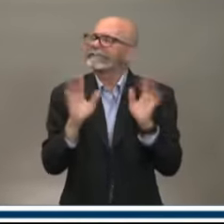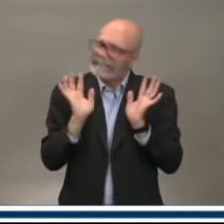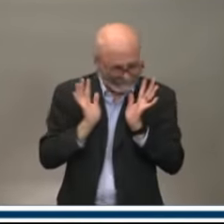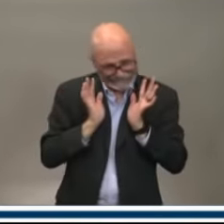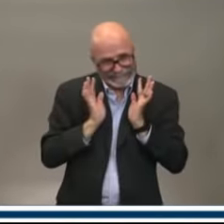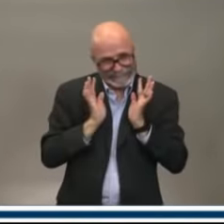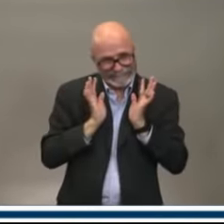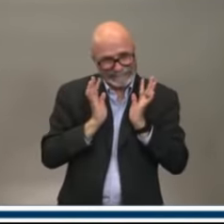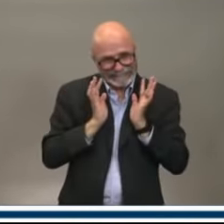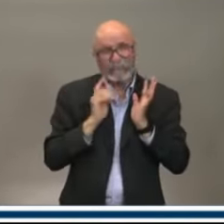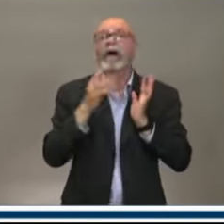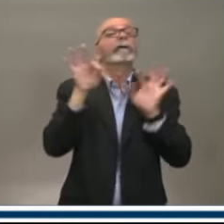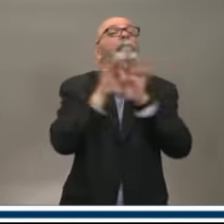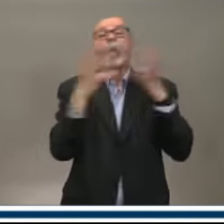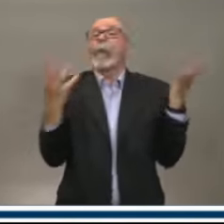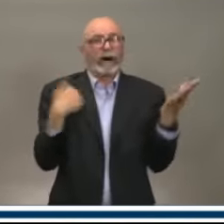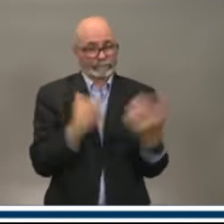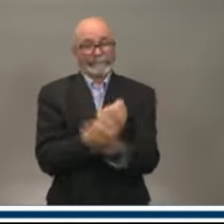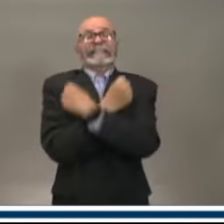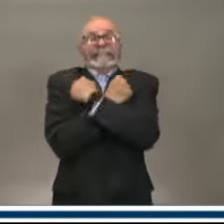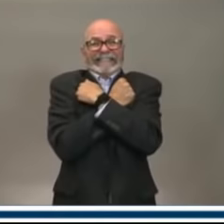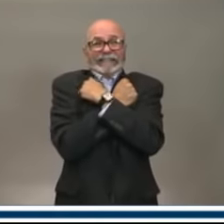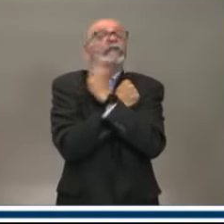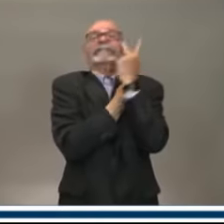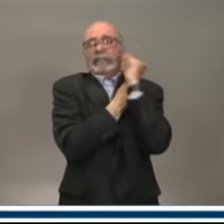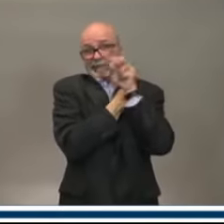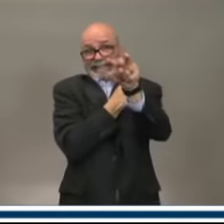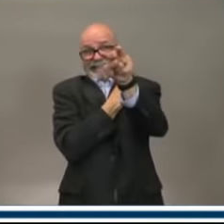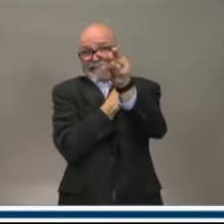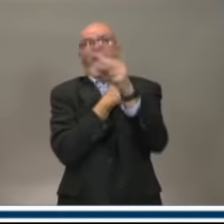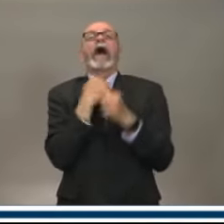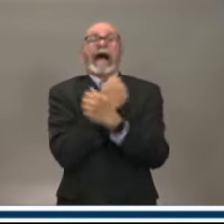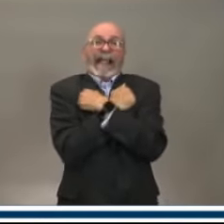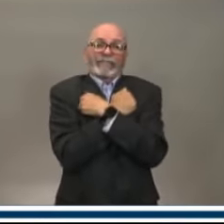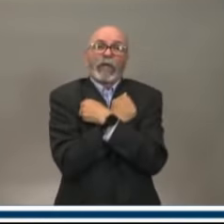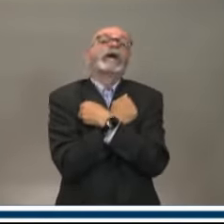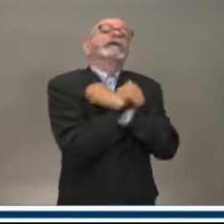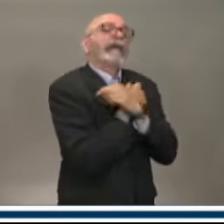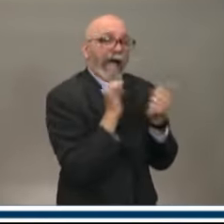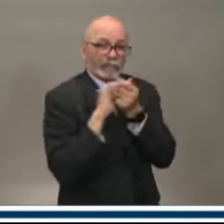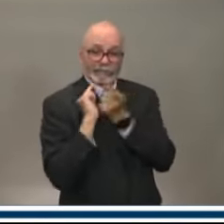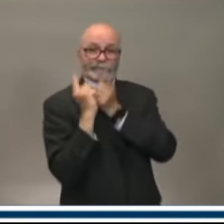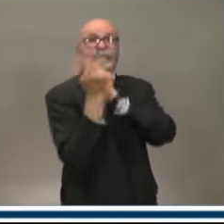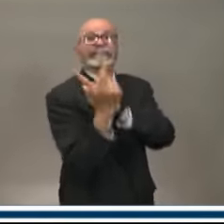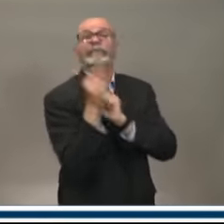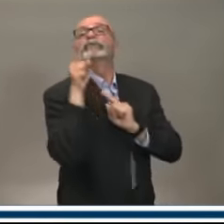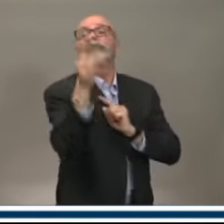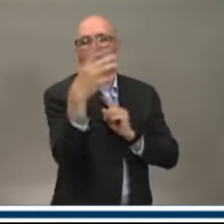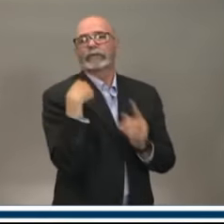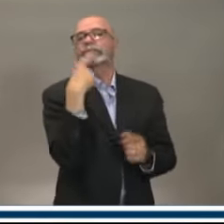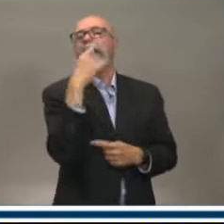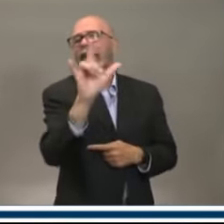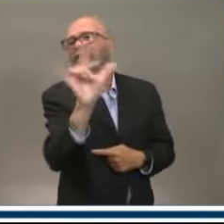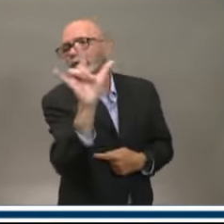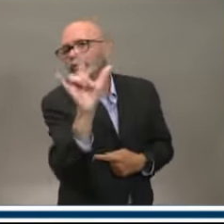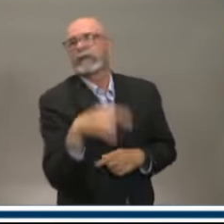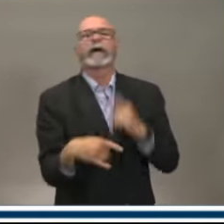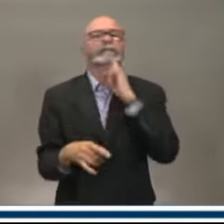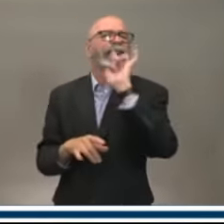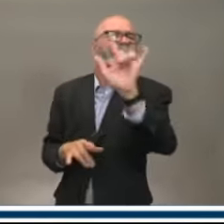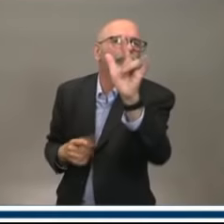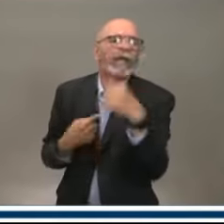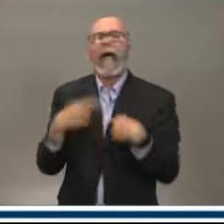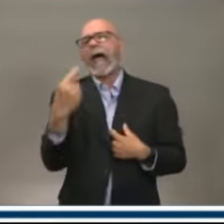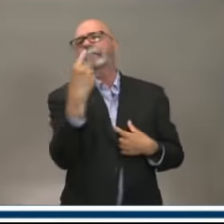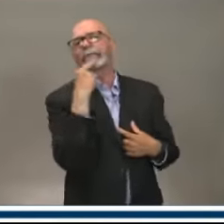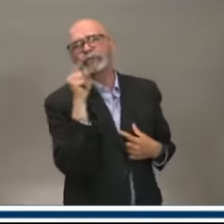into words. Tell your mother how much you love her. Tell her how much you miss her and how important she is to you.